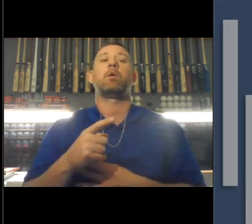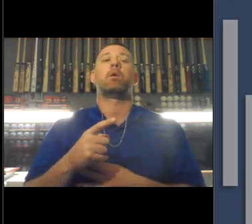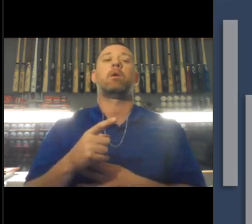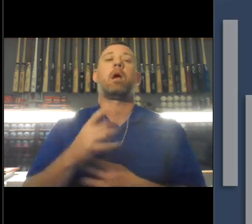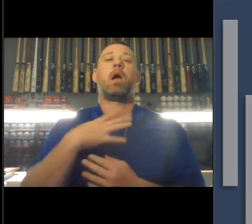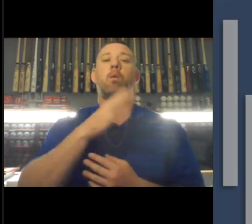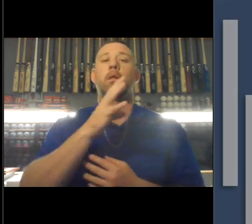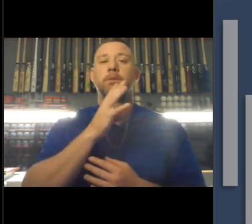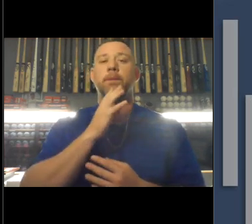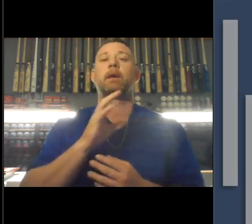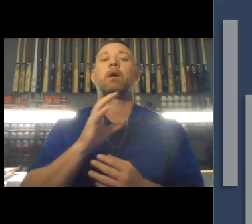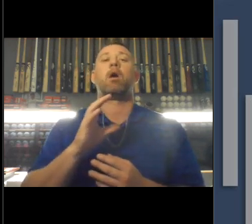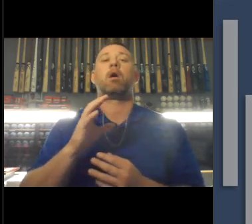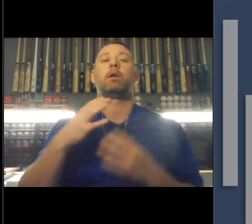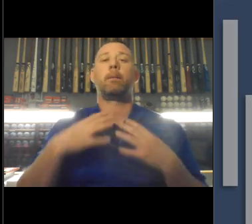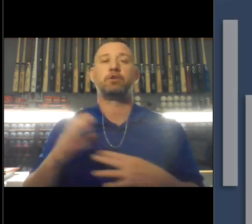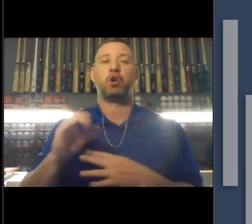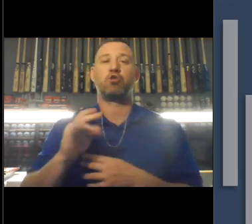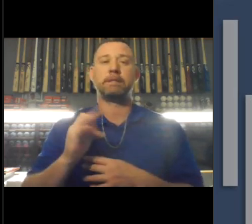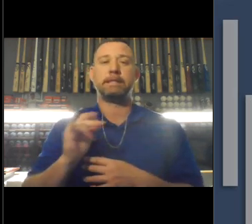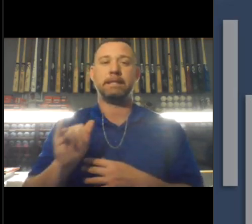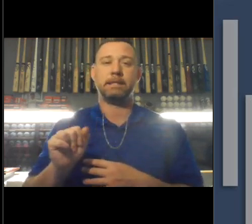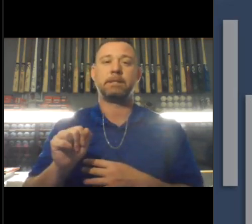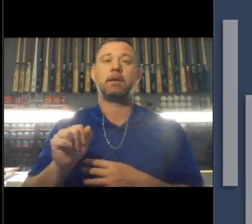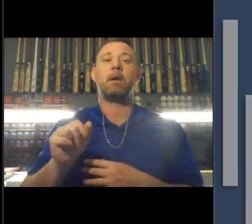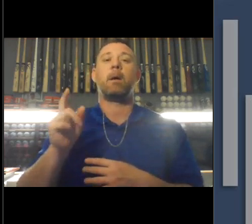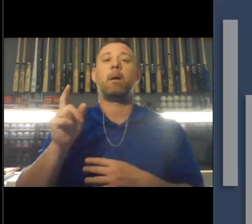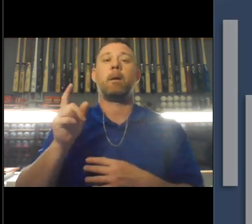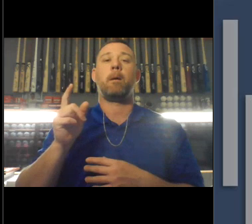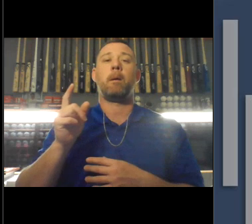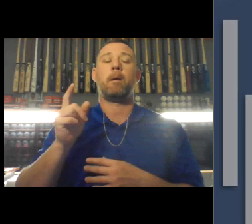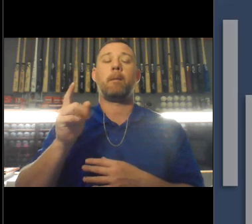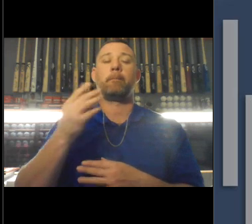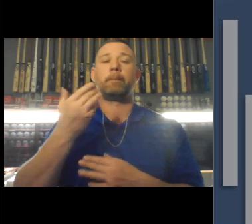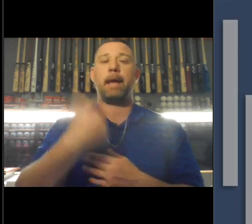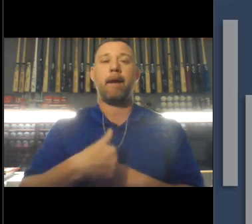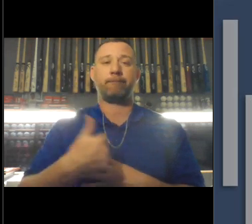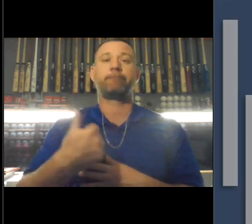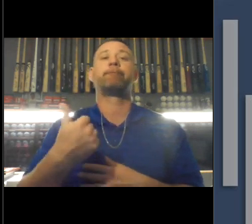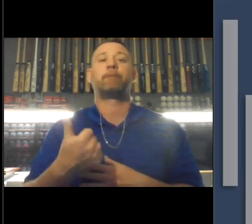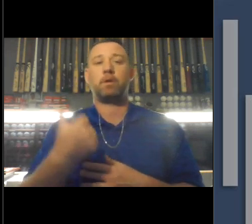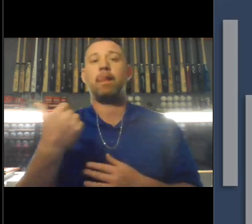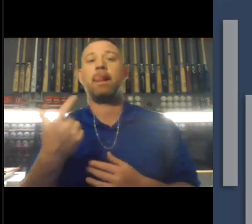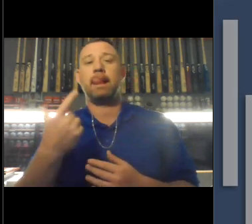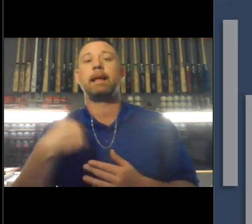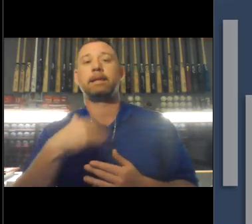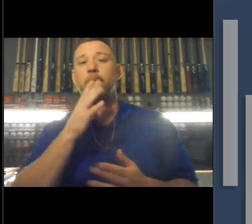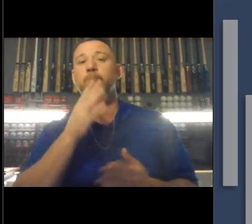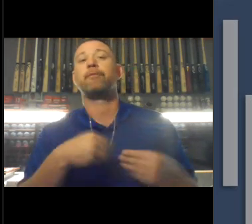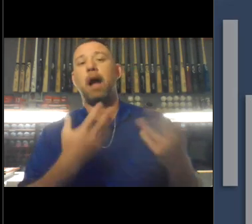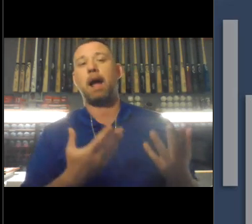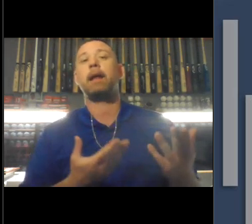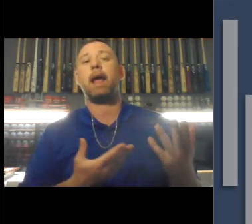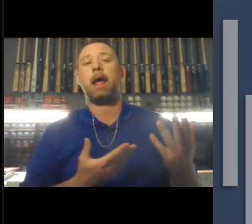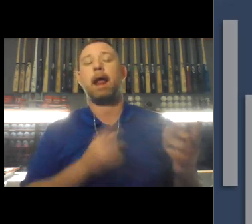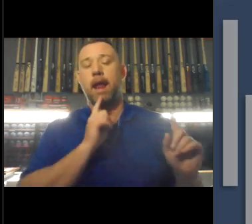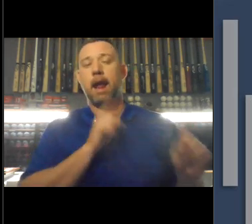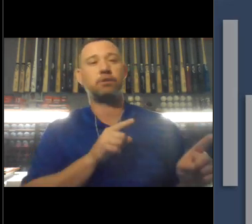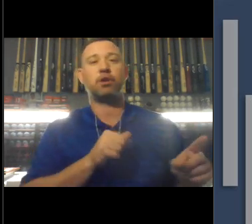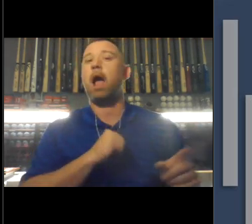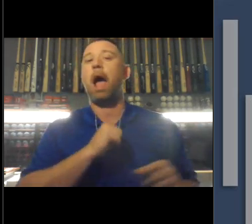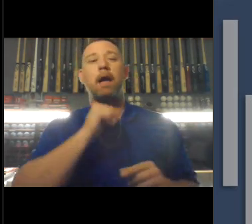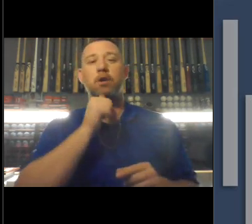speak on Commissioner Crispy's behalf because Alika did provide an answer to his question, but Lori, I don't